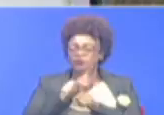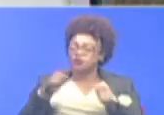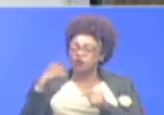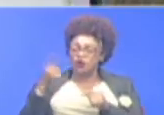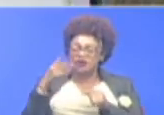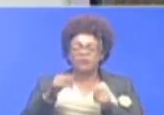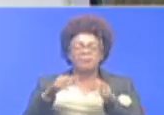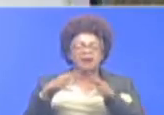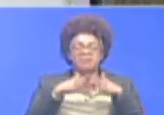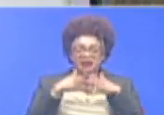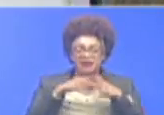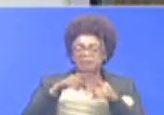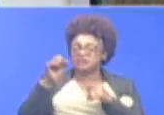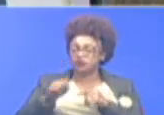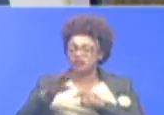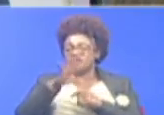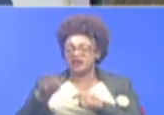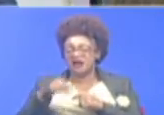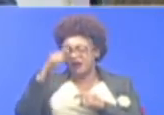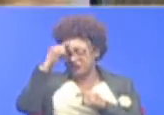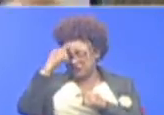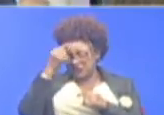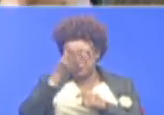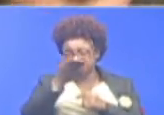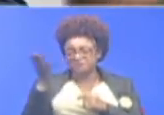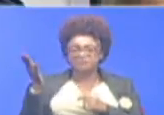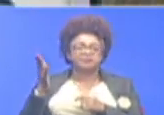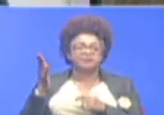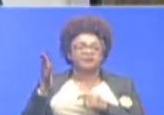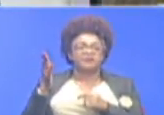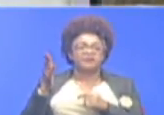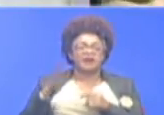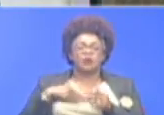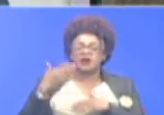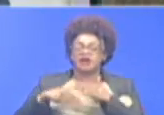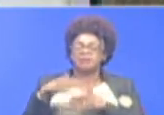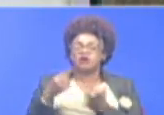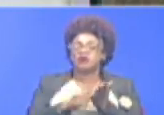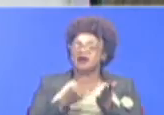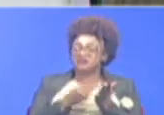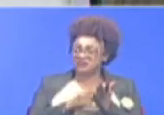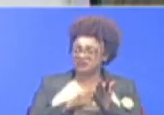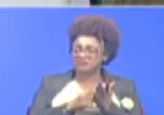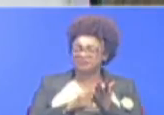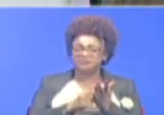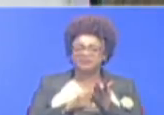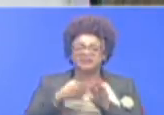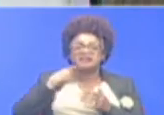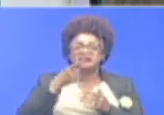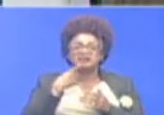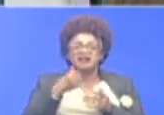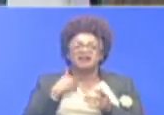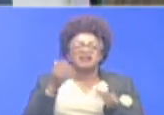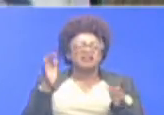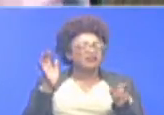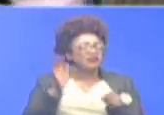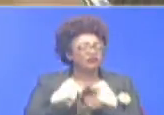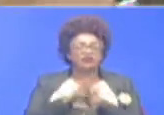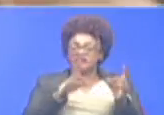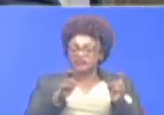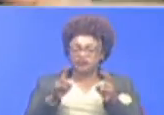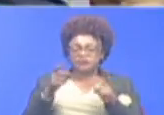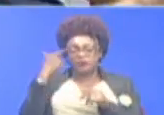from South Africa and also India. And to a large extent, our neighbor here, Uganda, where I was told there are also a lot of issues because